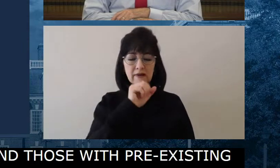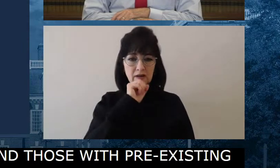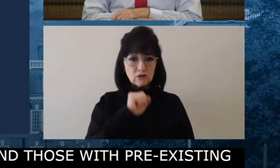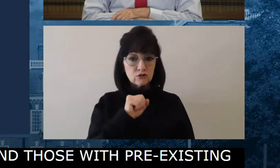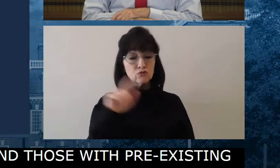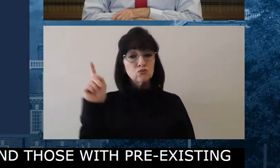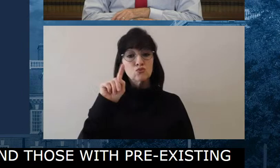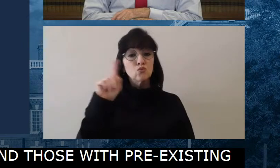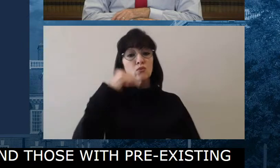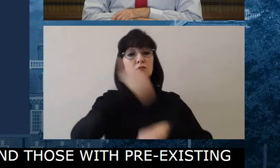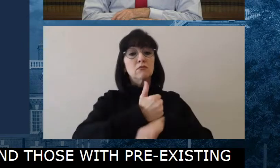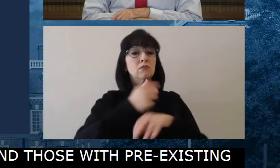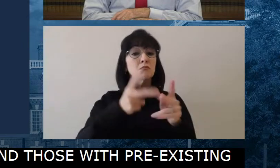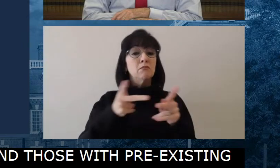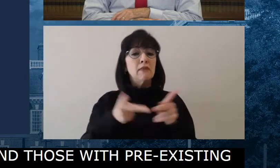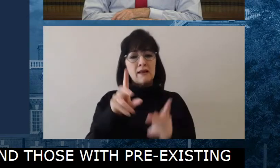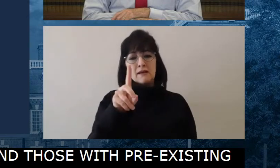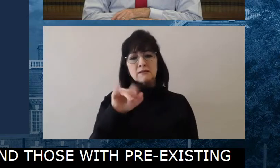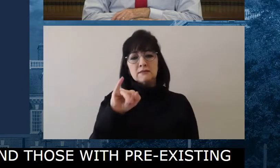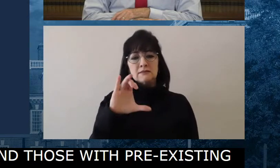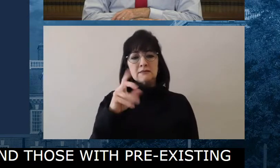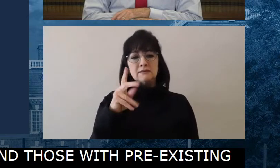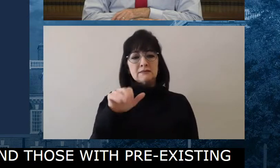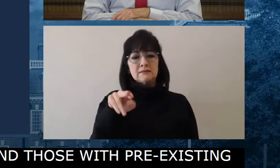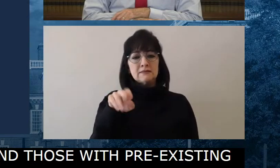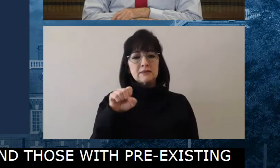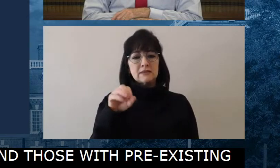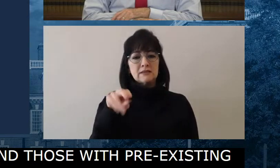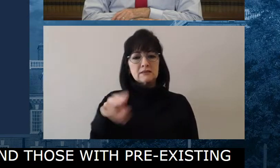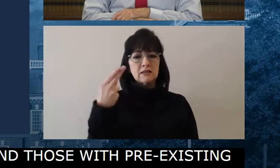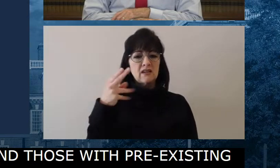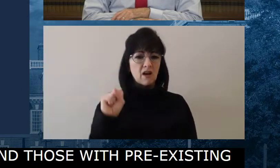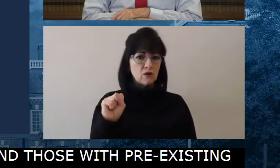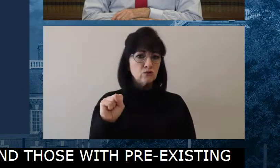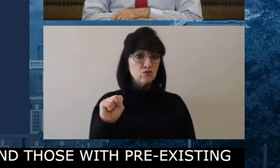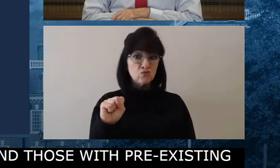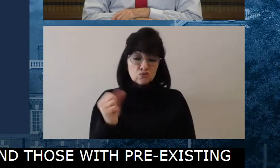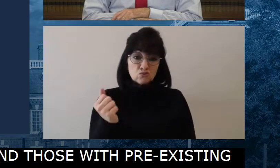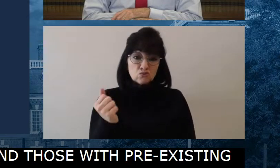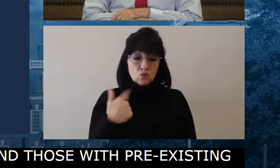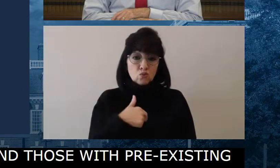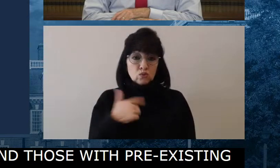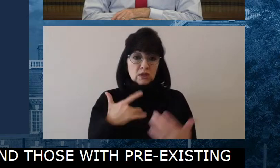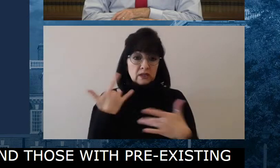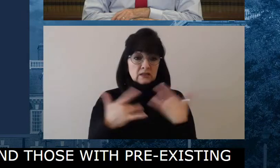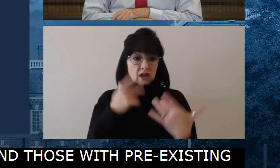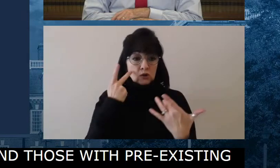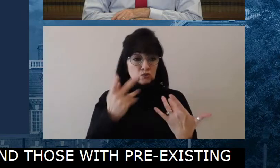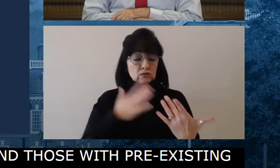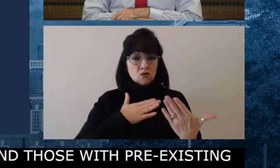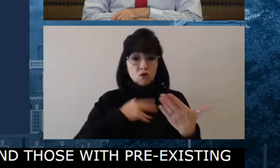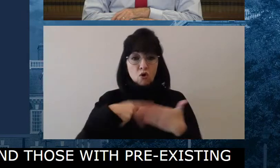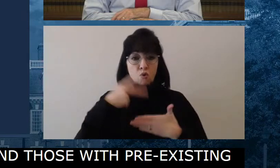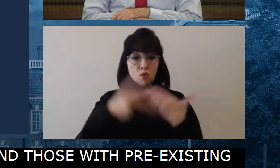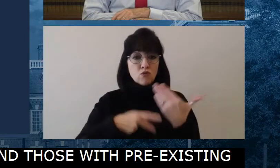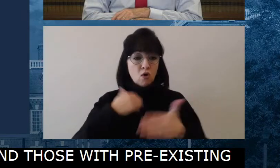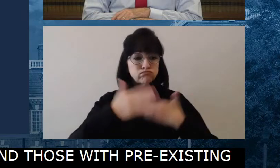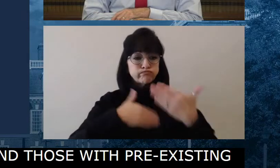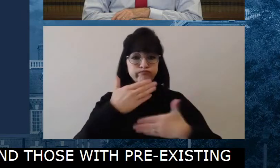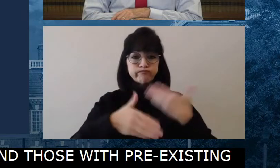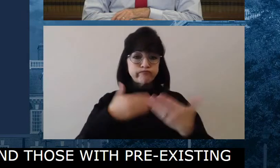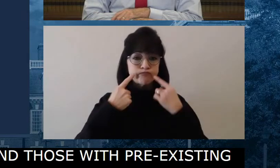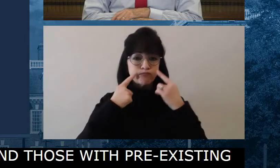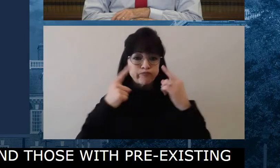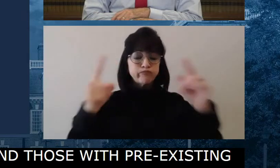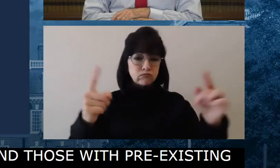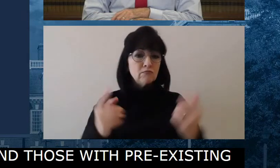really exciting to see that. Overall, we've vaccinated about 4,000